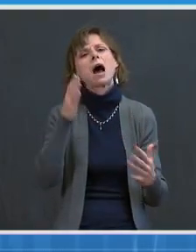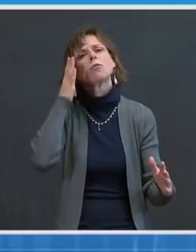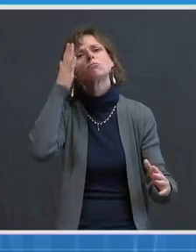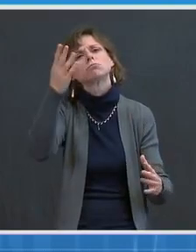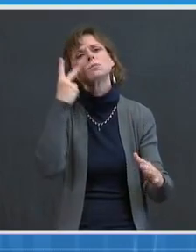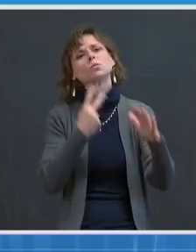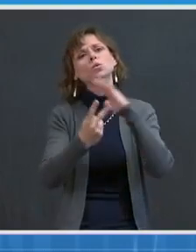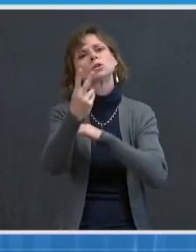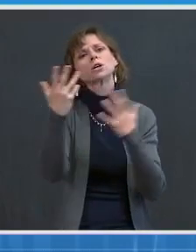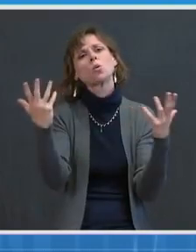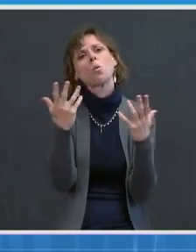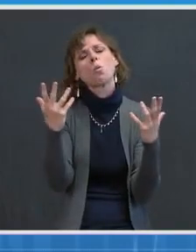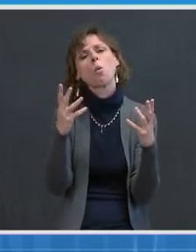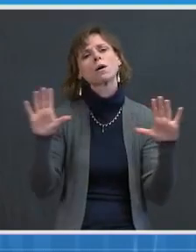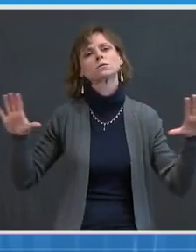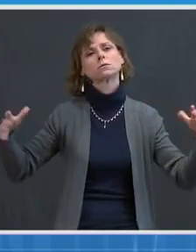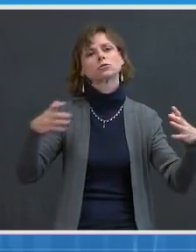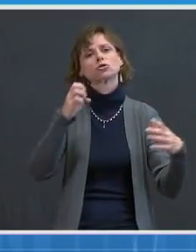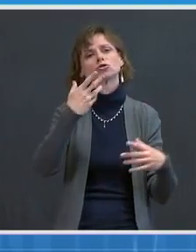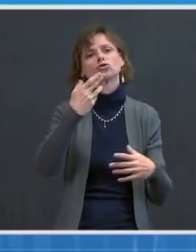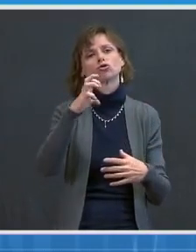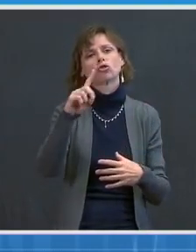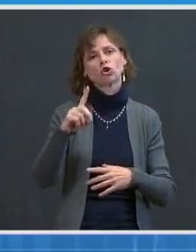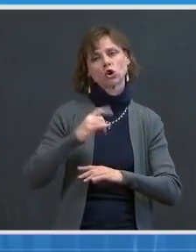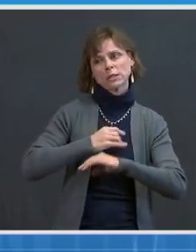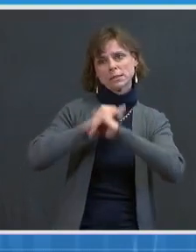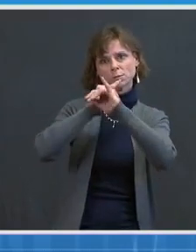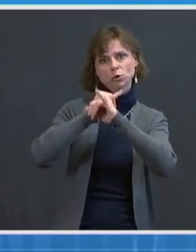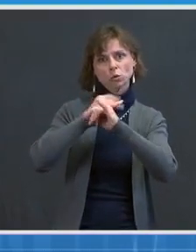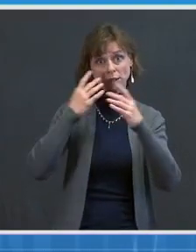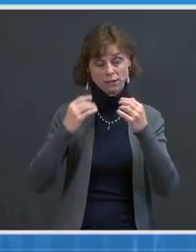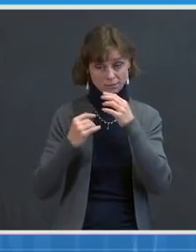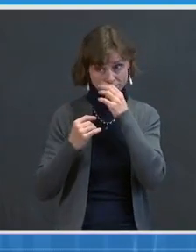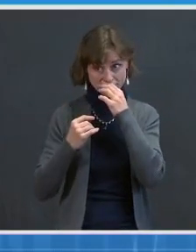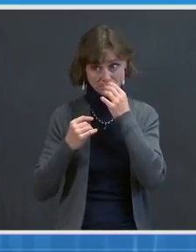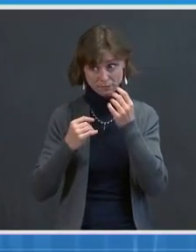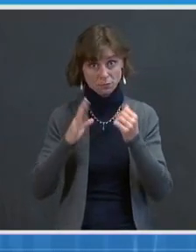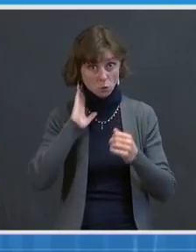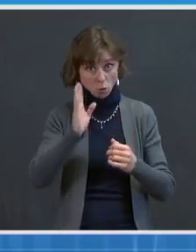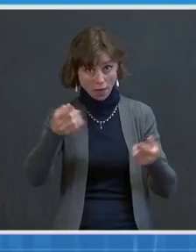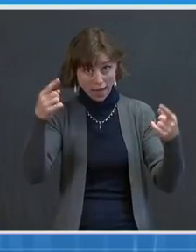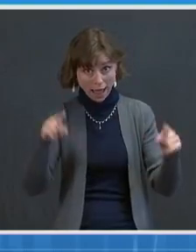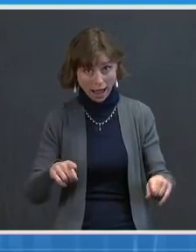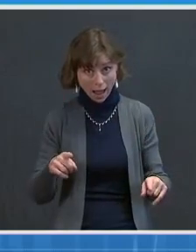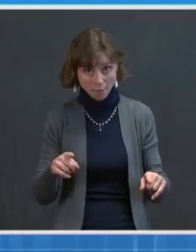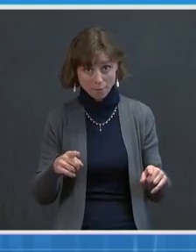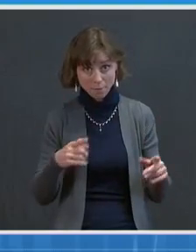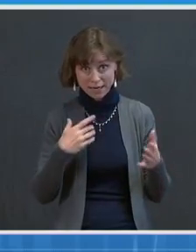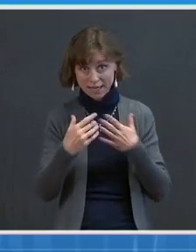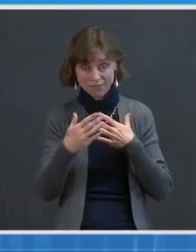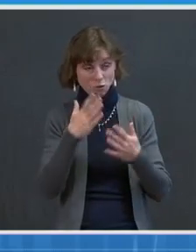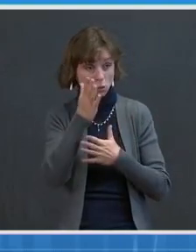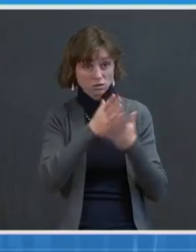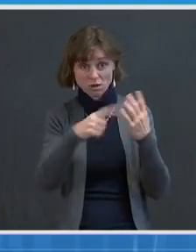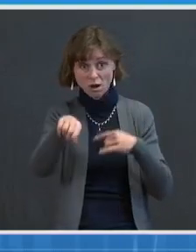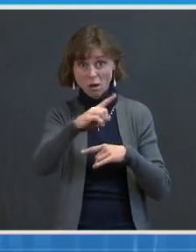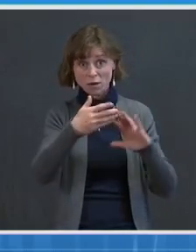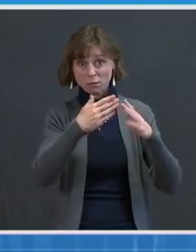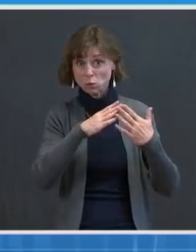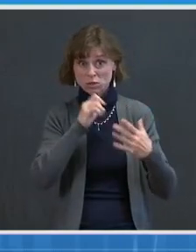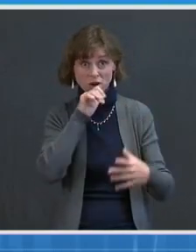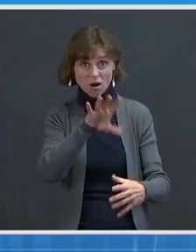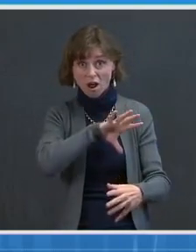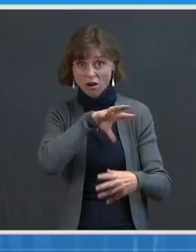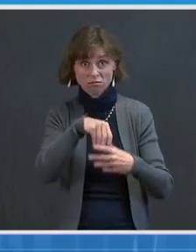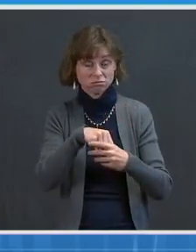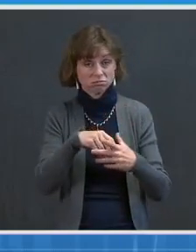think that you will reach that timetable as you have certain communities that still are not participating in the majority